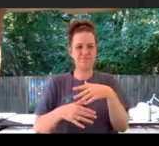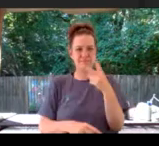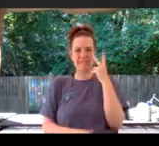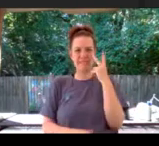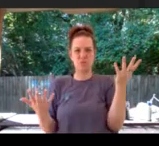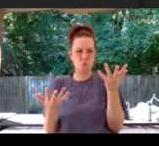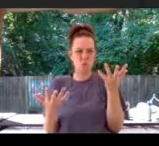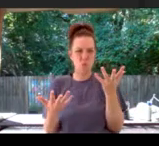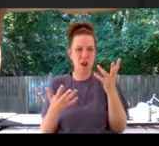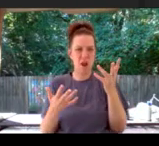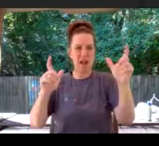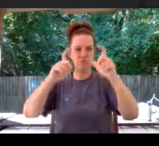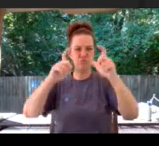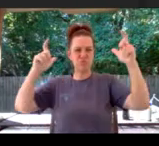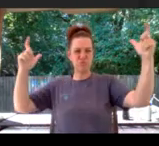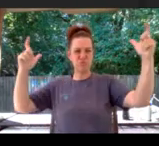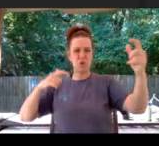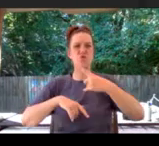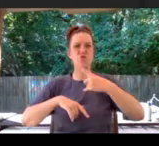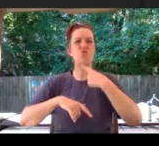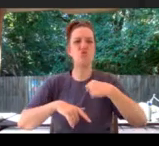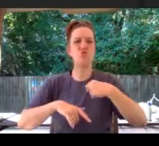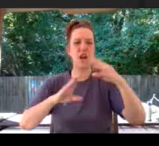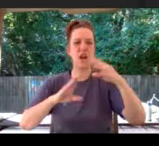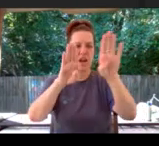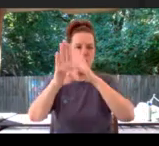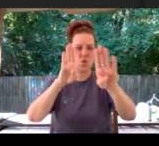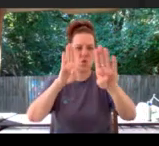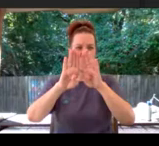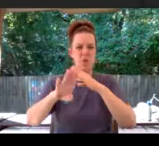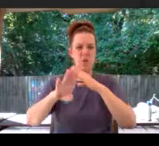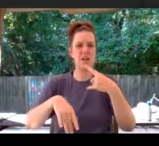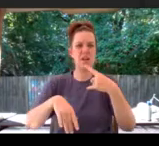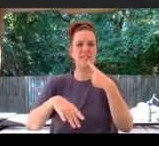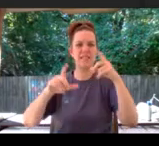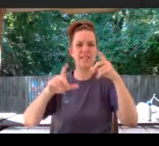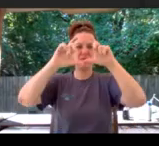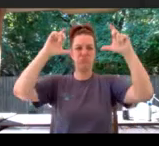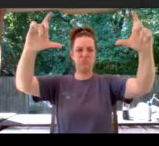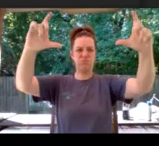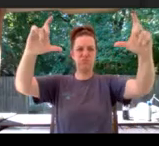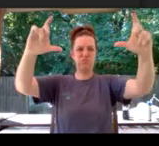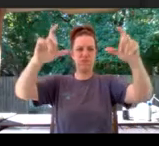with peeling paint and block letters. Mechanical room.